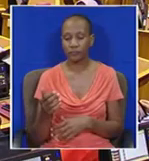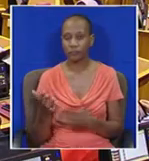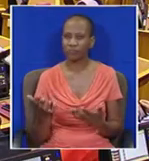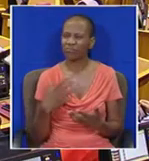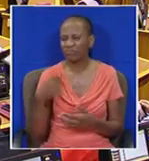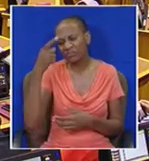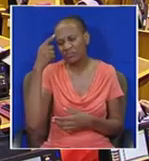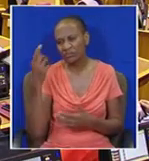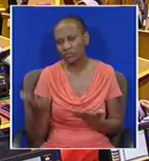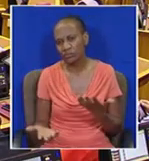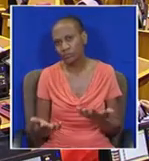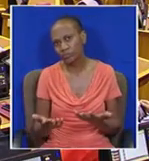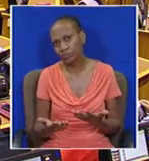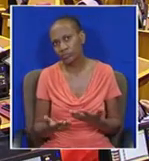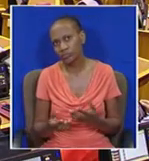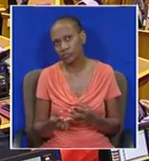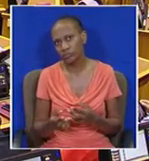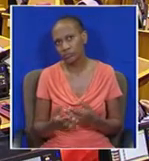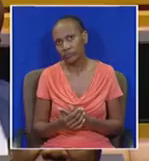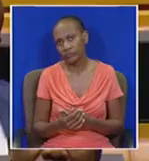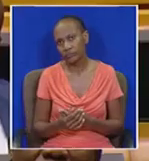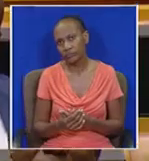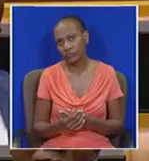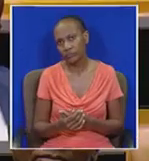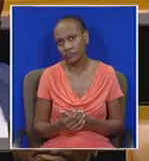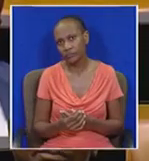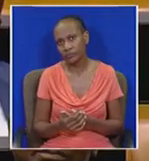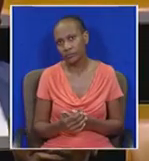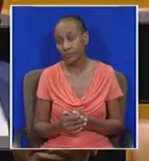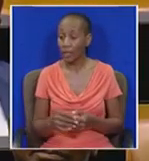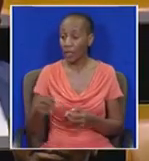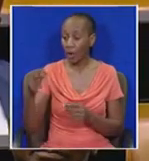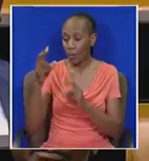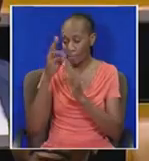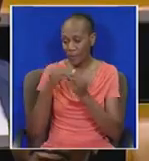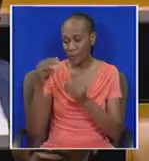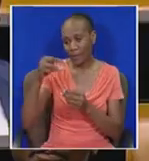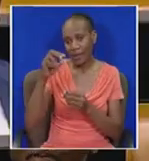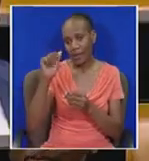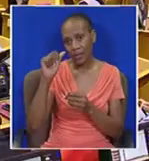wonder whether the Honorable Gadi agrees with the Commander-in-Chief.